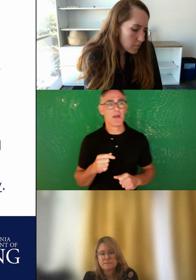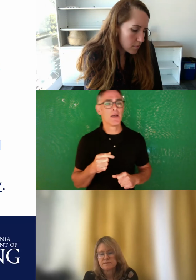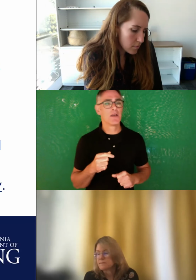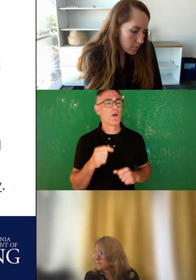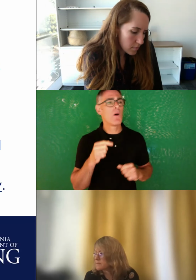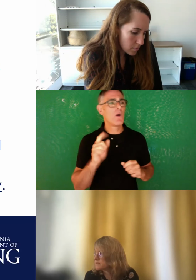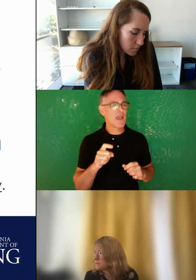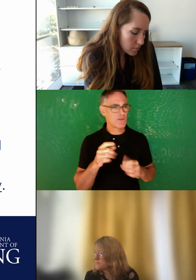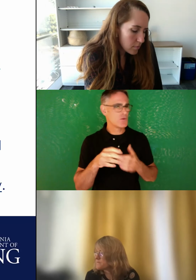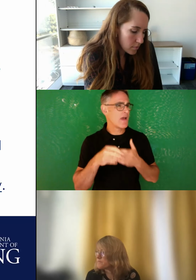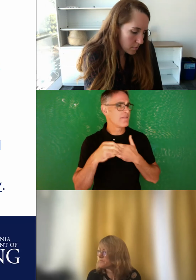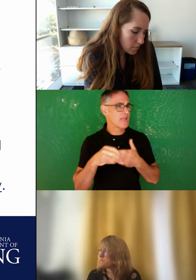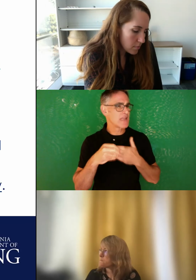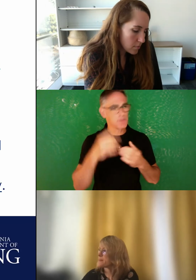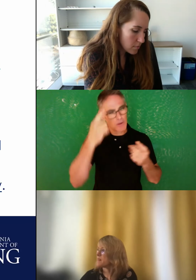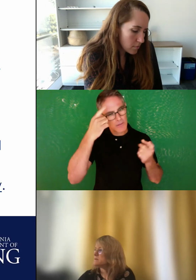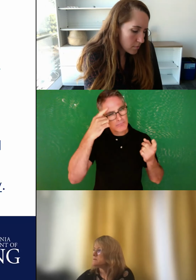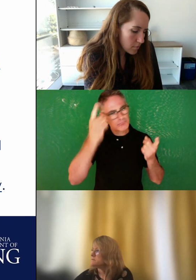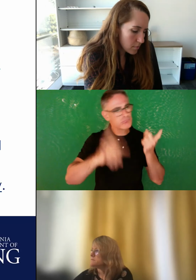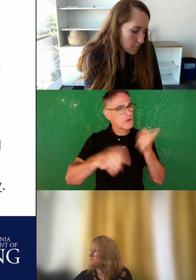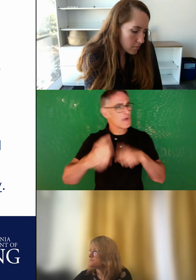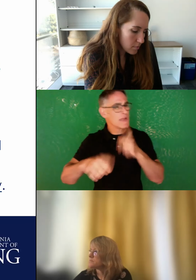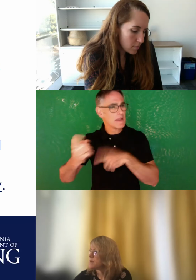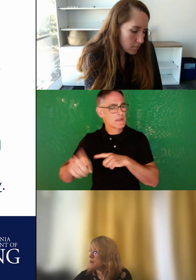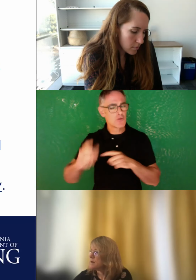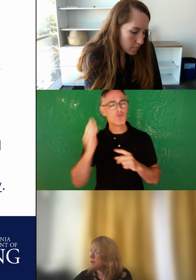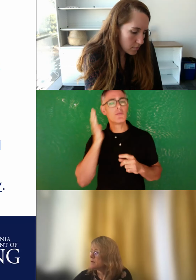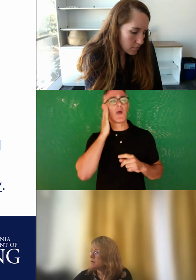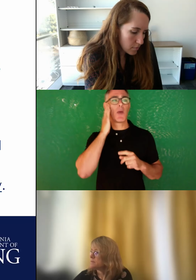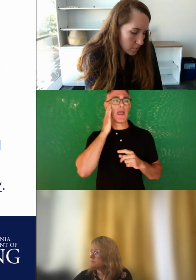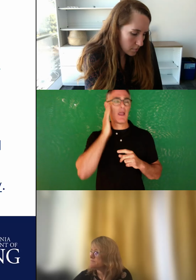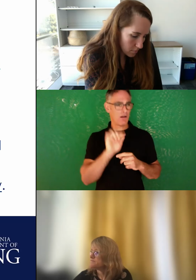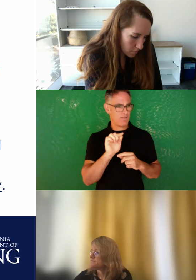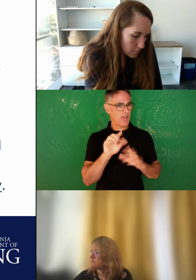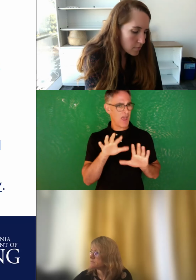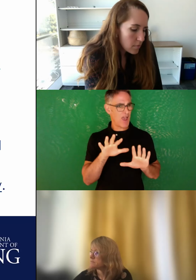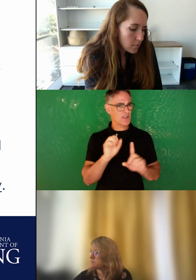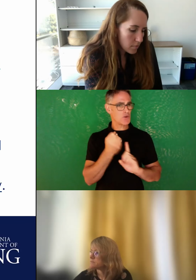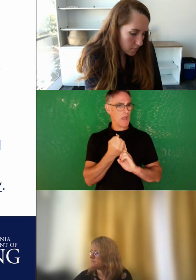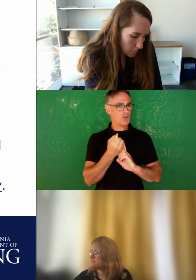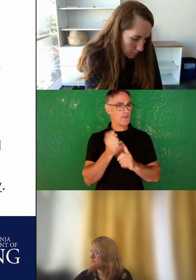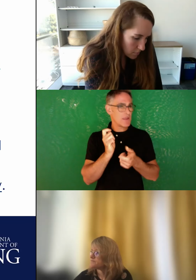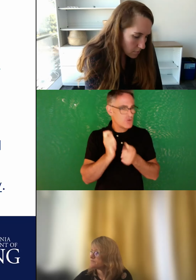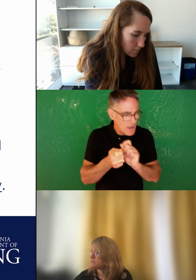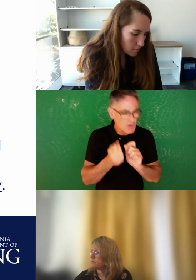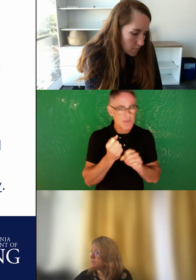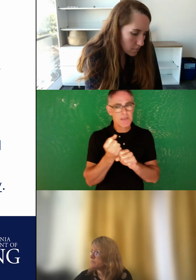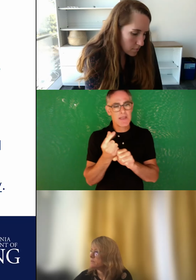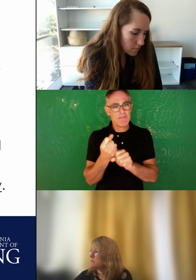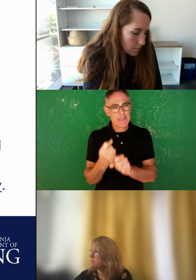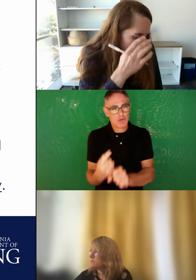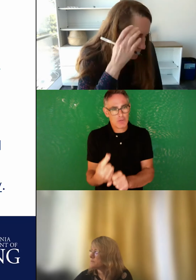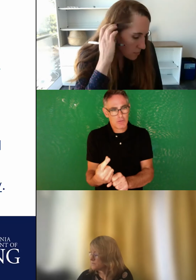be flexible to be cognizant of this landscape that changes every year.